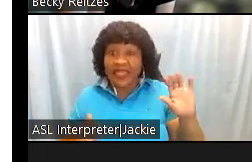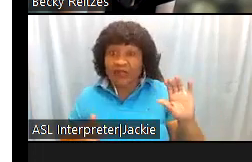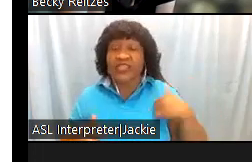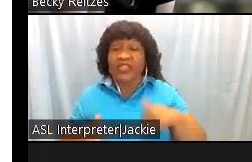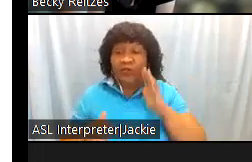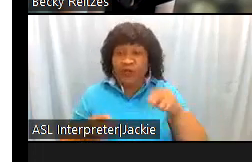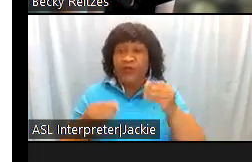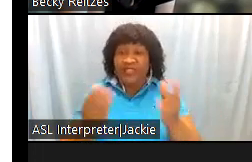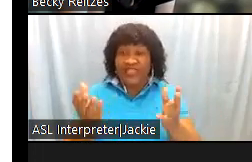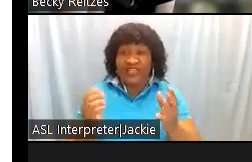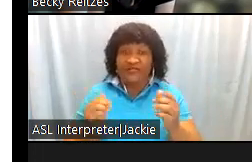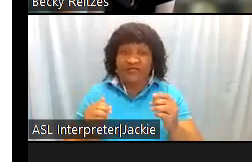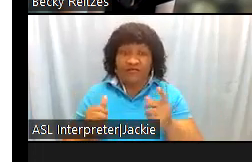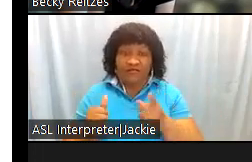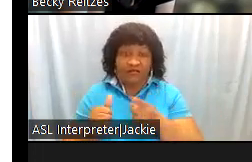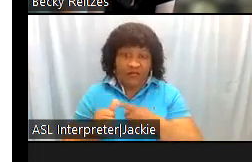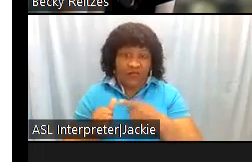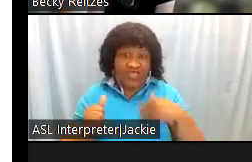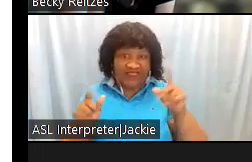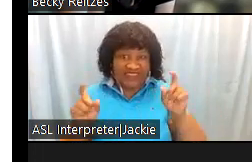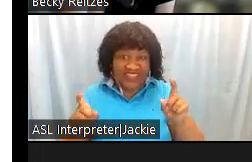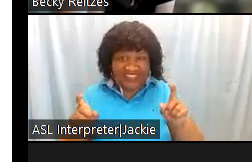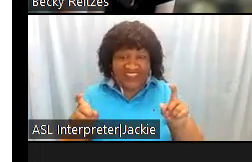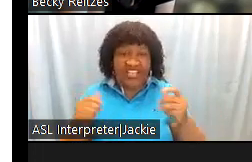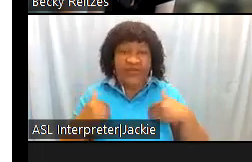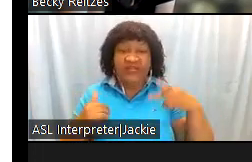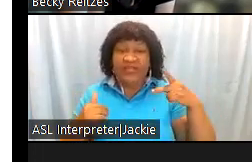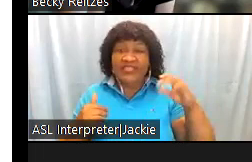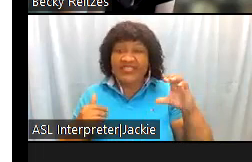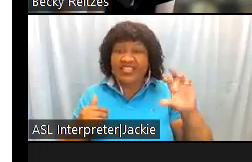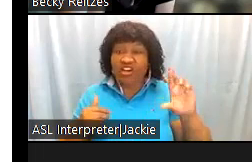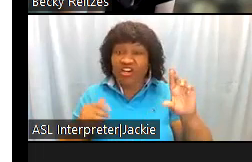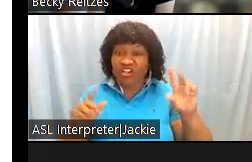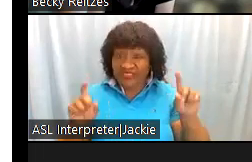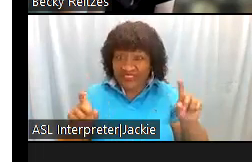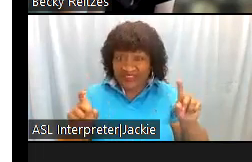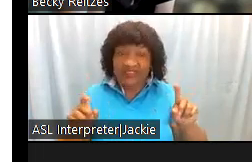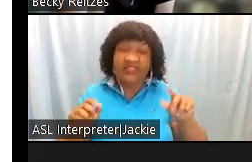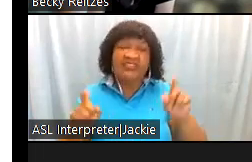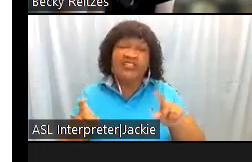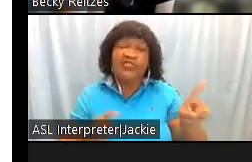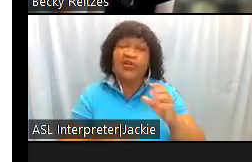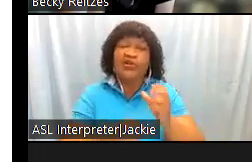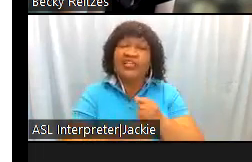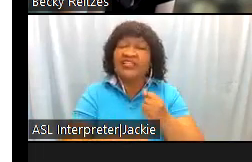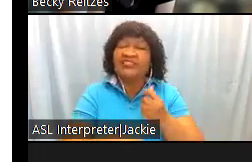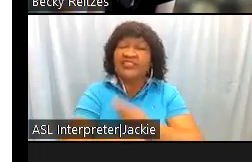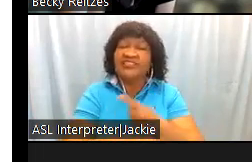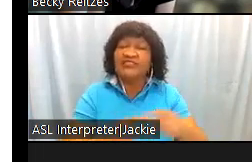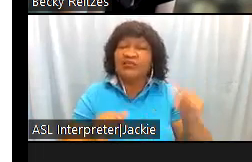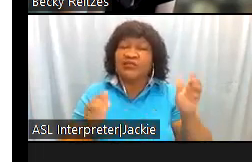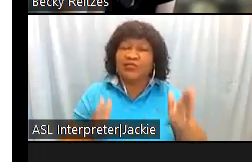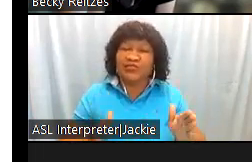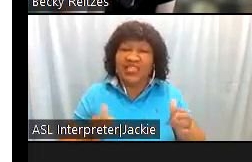giving, we have tests. We have our PCR test, or the test that you go and you get tested from someone else. And